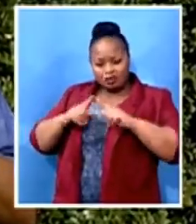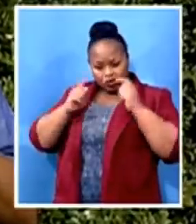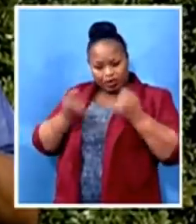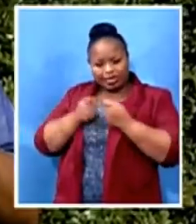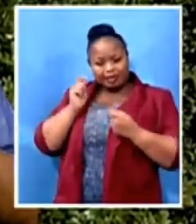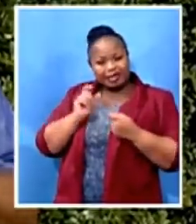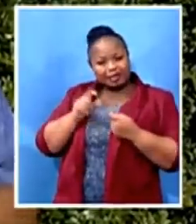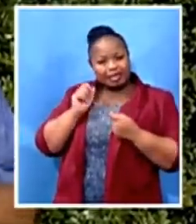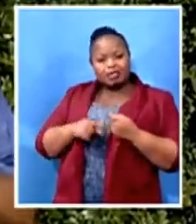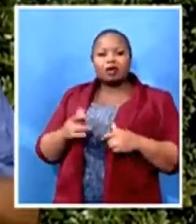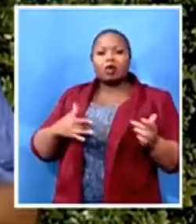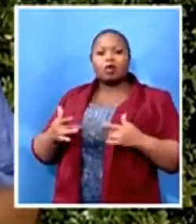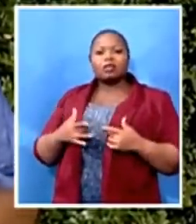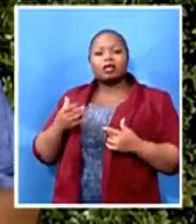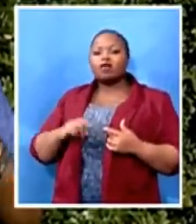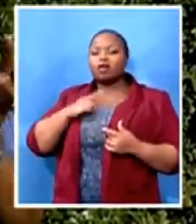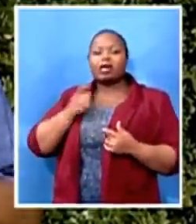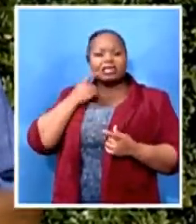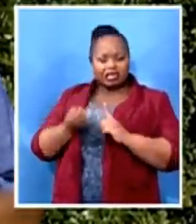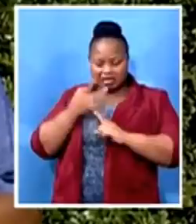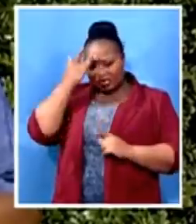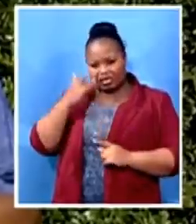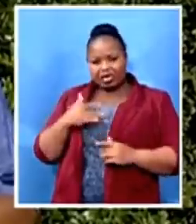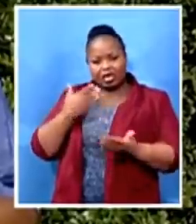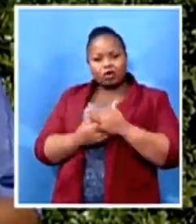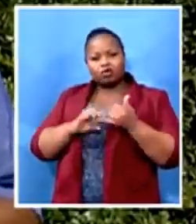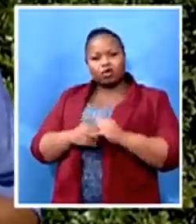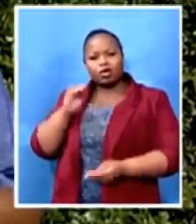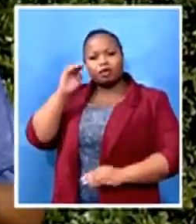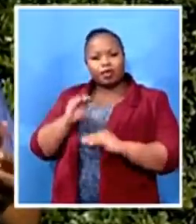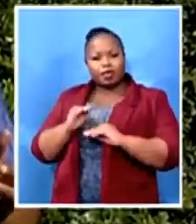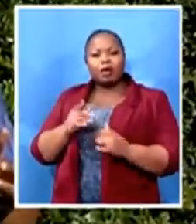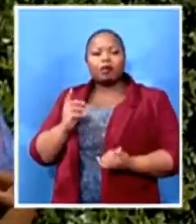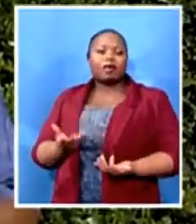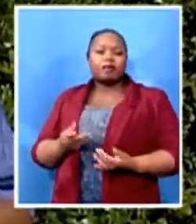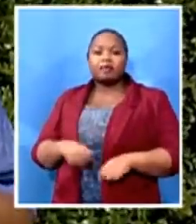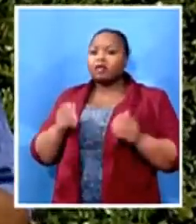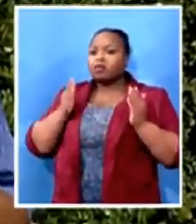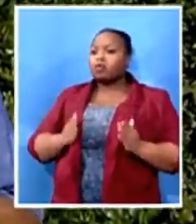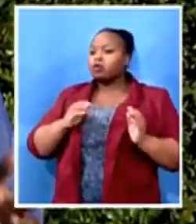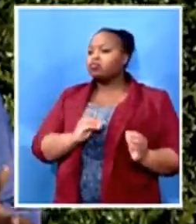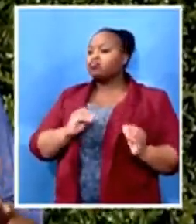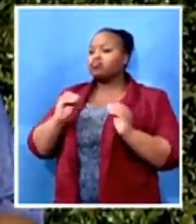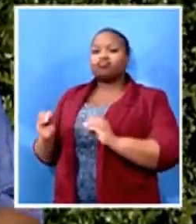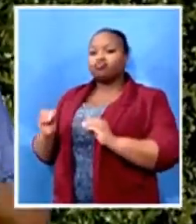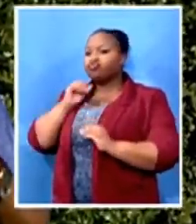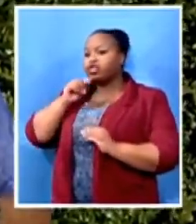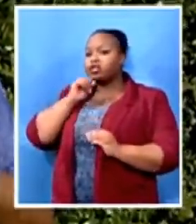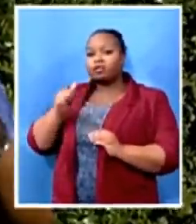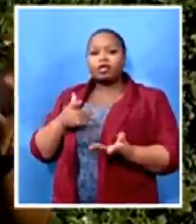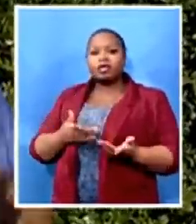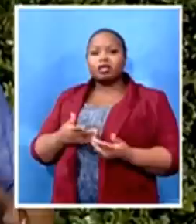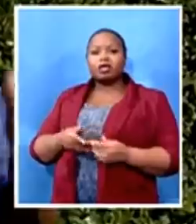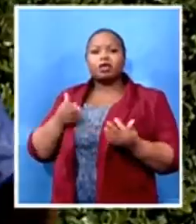and actually minimize as much as we can. Bodies can still be transported even through refrigerated trucks